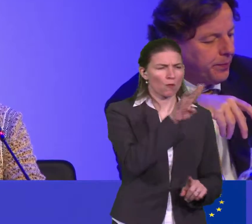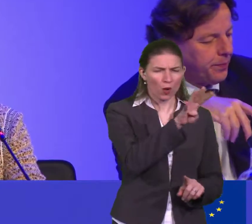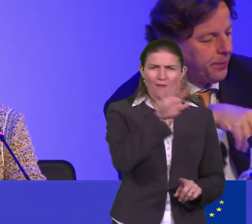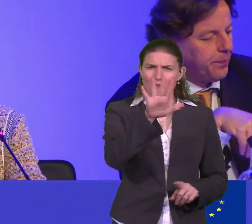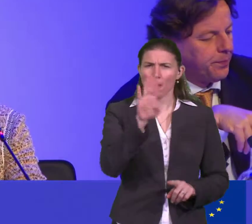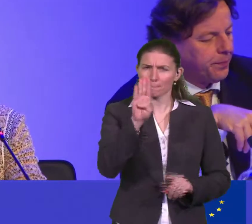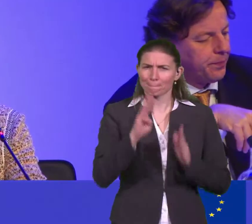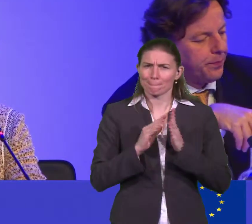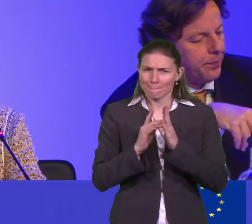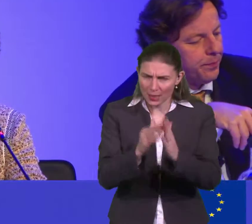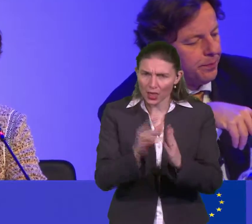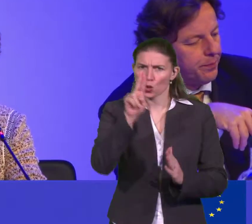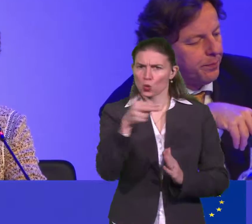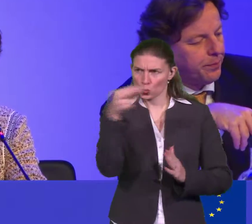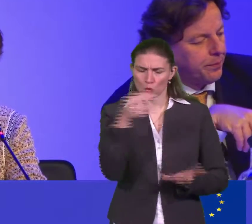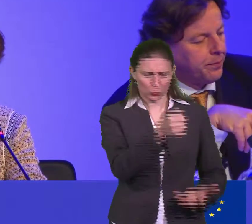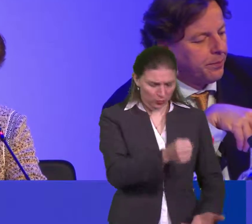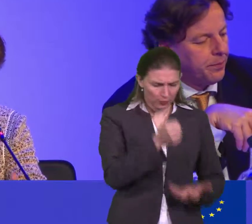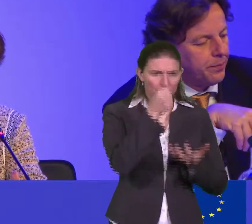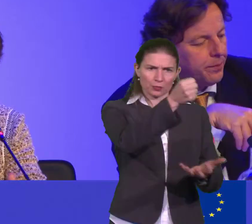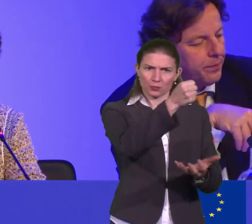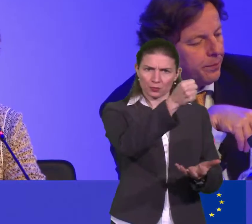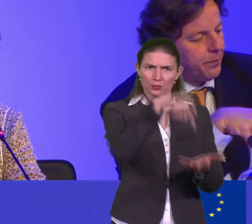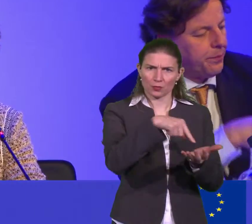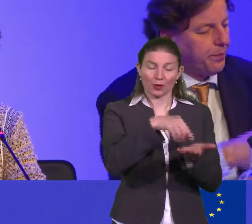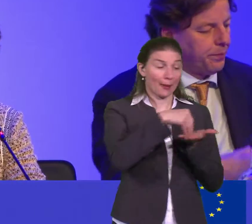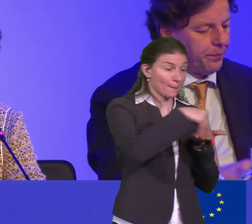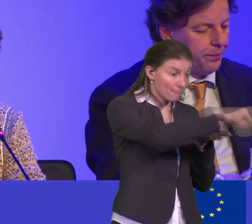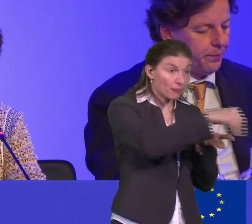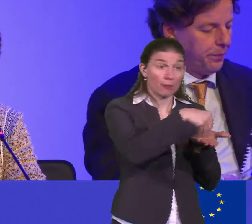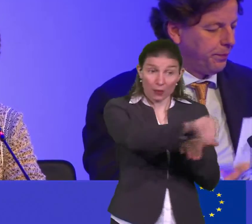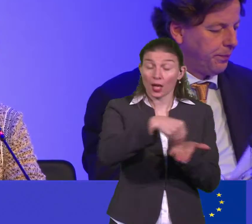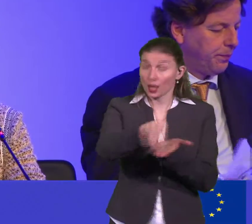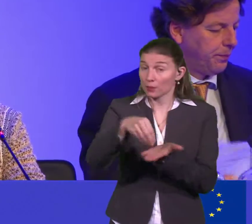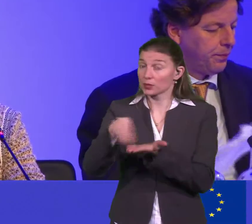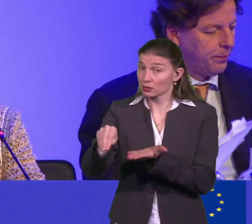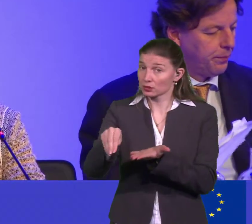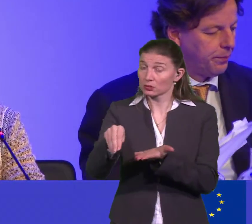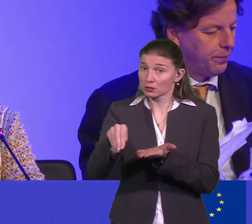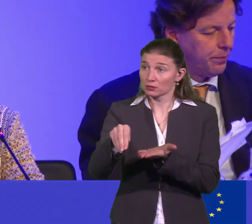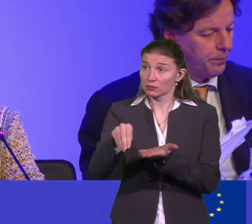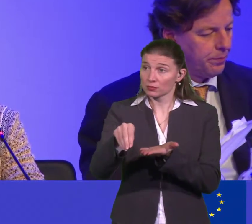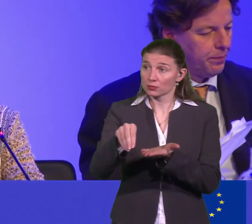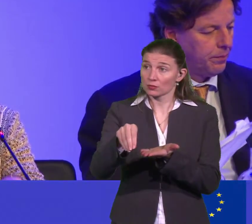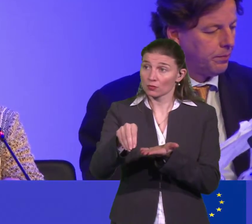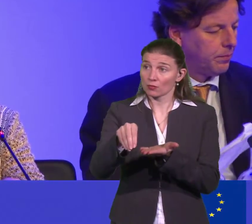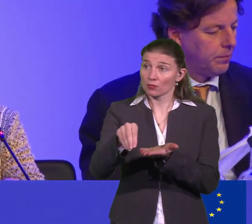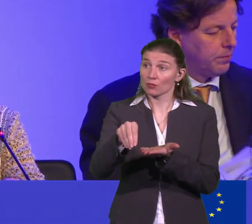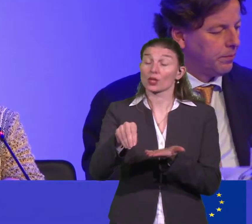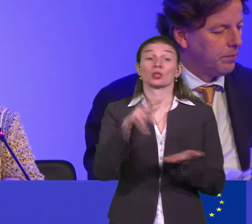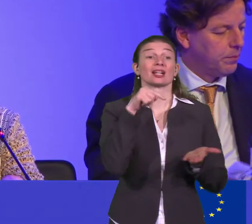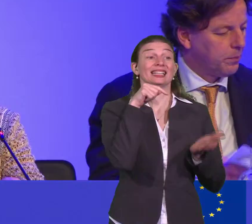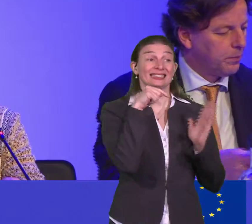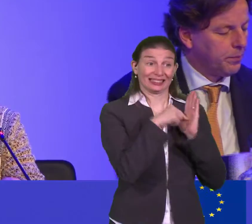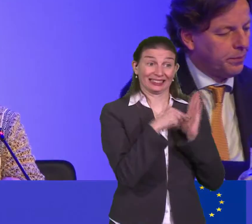billion euros in payments, and we have front-loaded in this